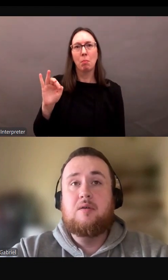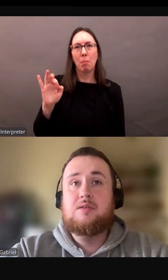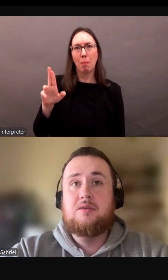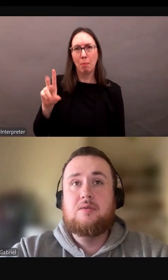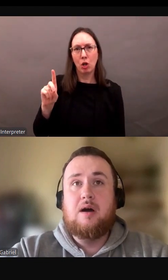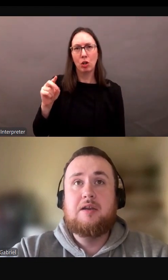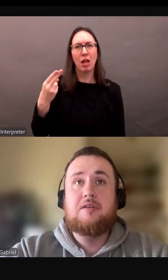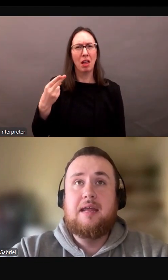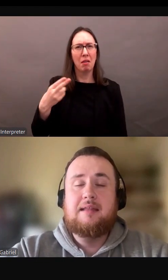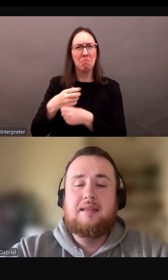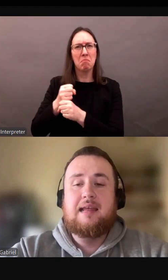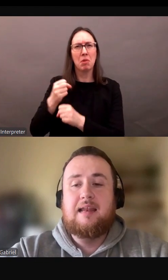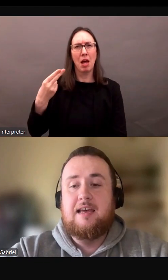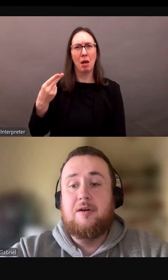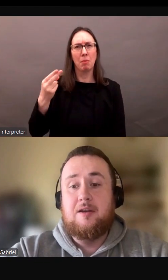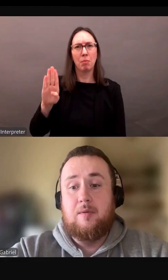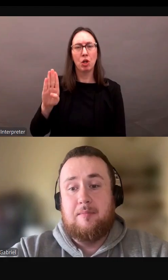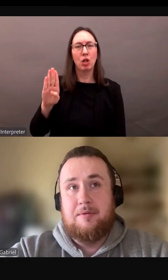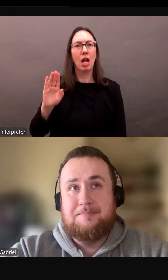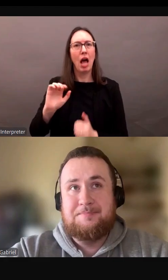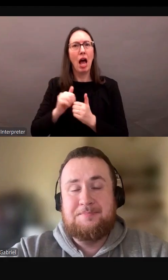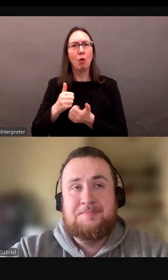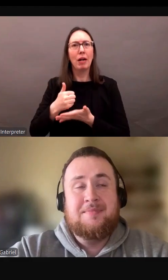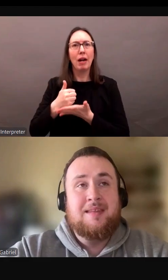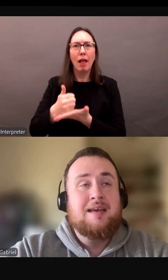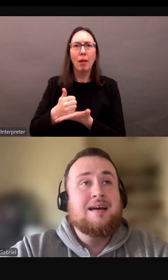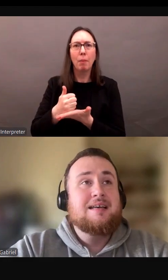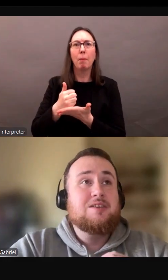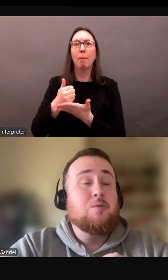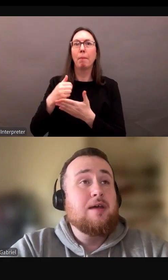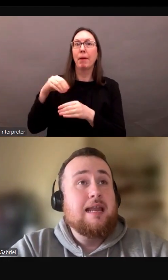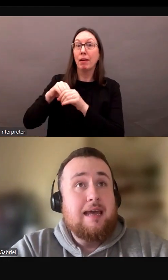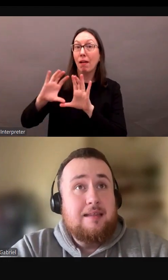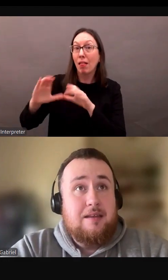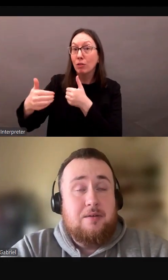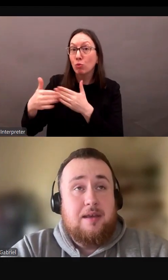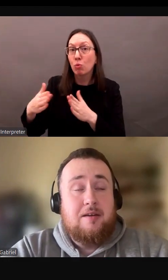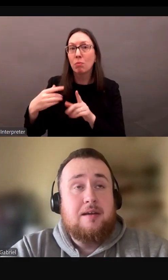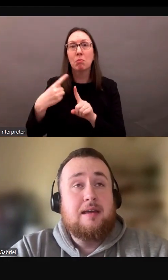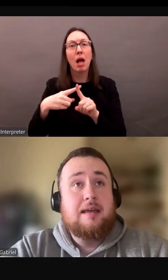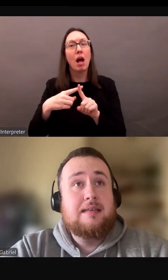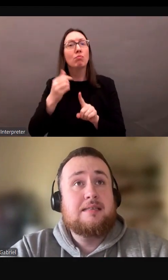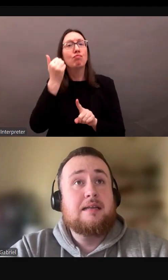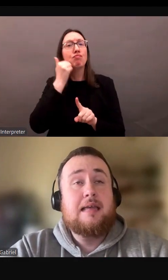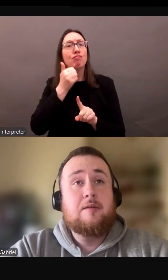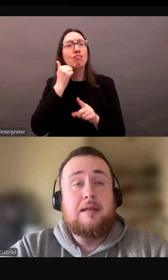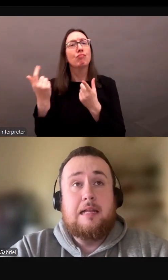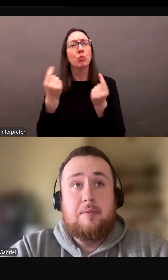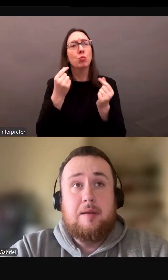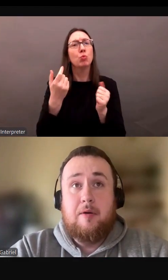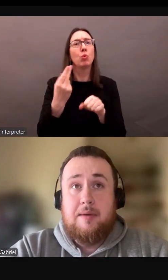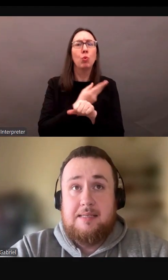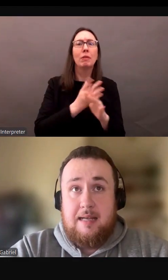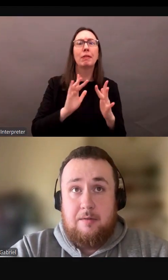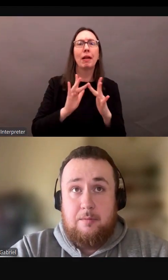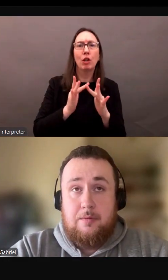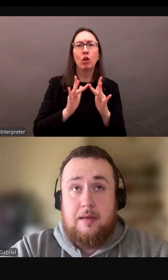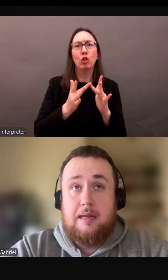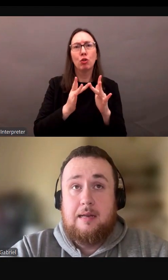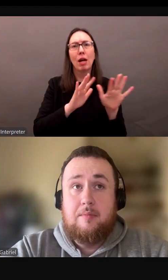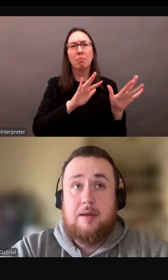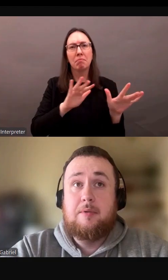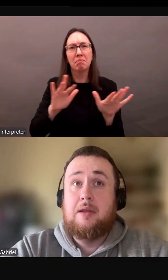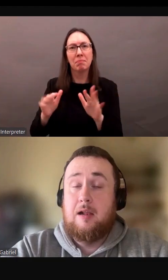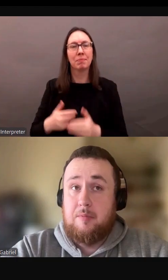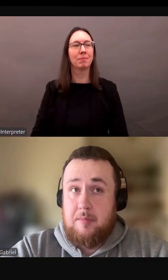but also on your day-to-day life on the web. So what I like to do here is tell you a little bit about myself and a